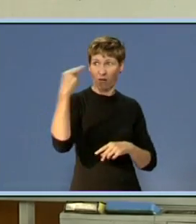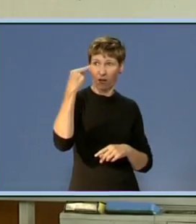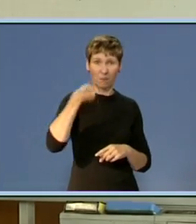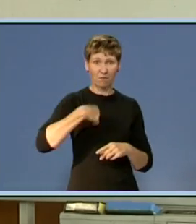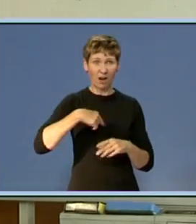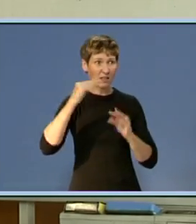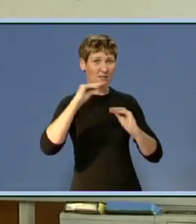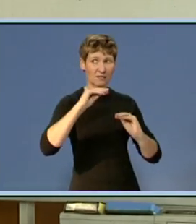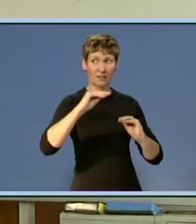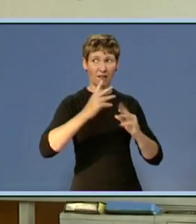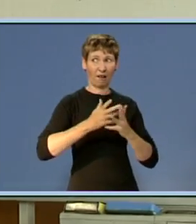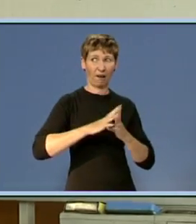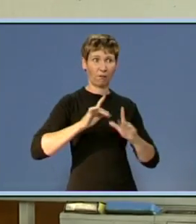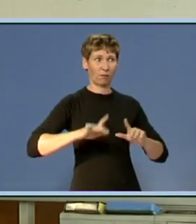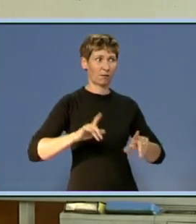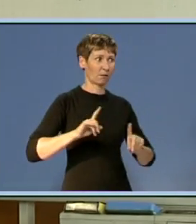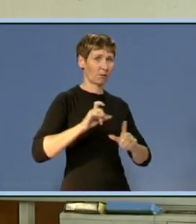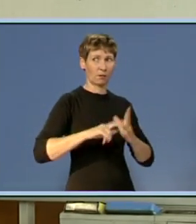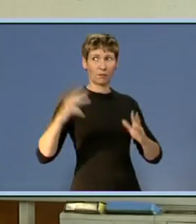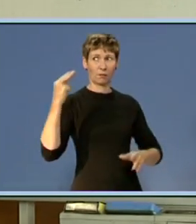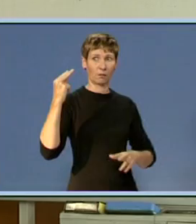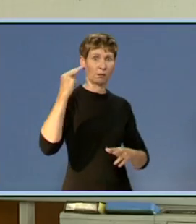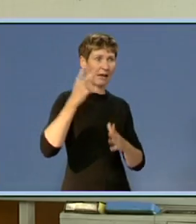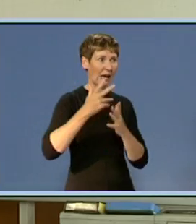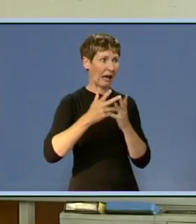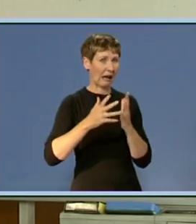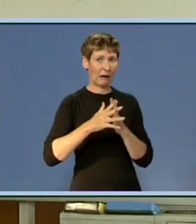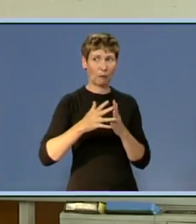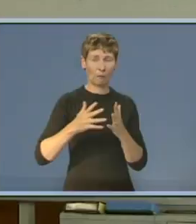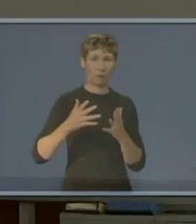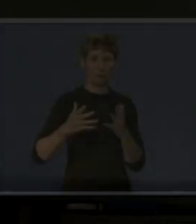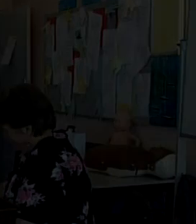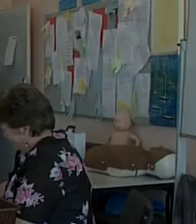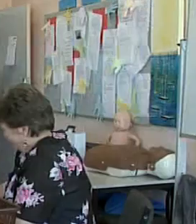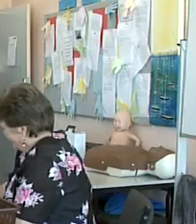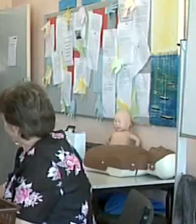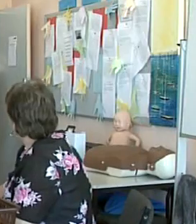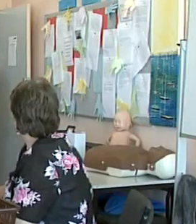goodness, are they going to be watching me and the way I work, the way I teach?